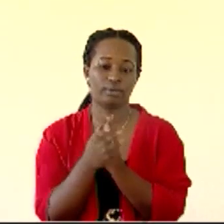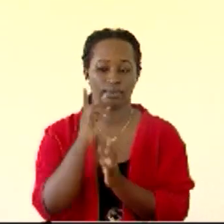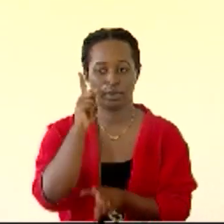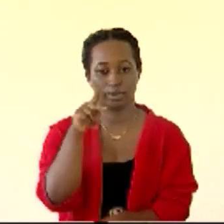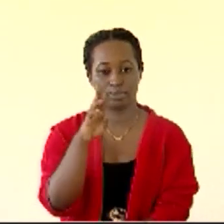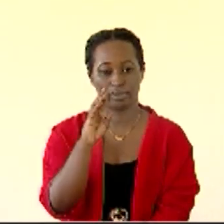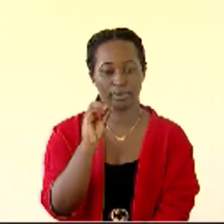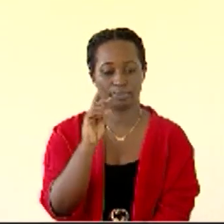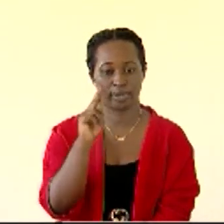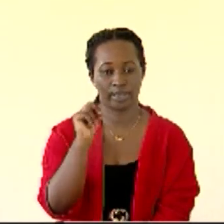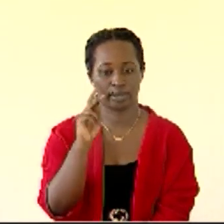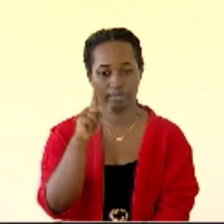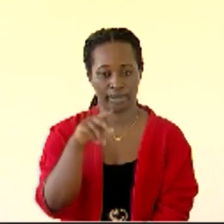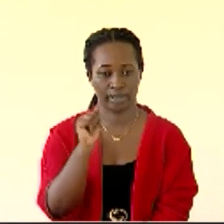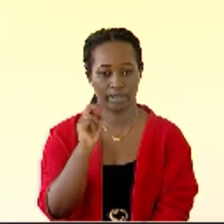propanoic acid.